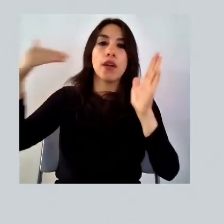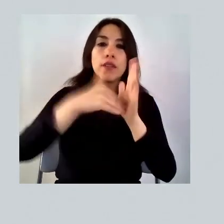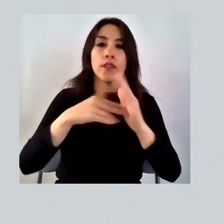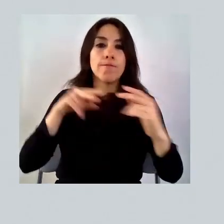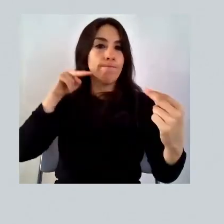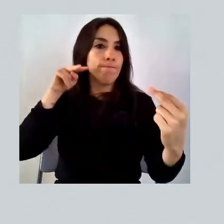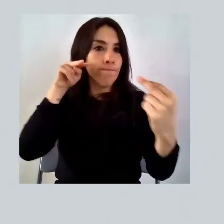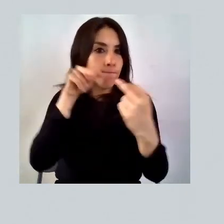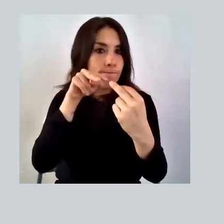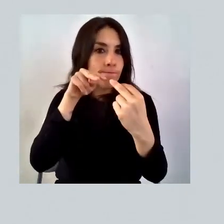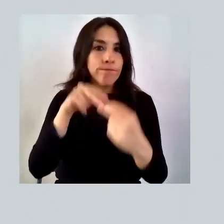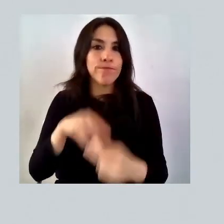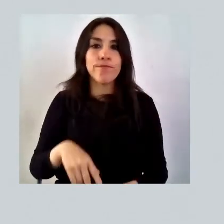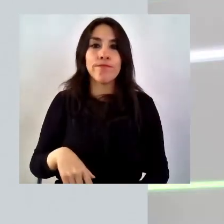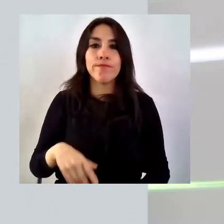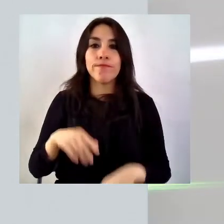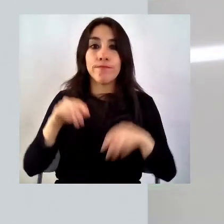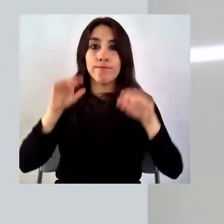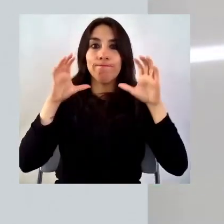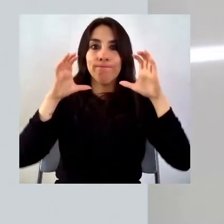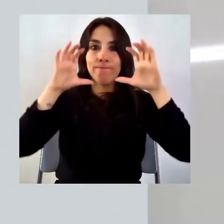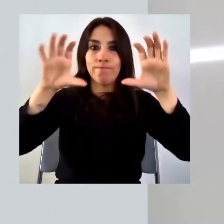simultaneously for a keynote session,